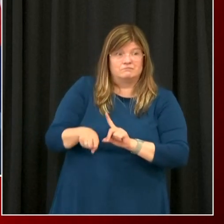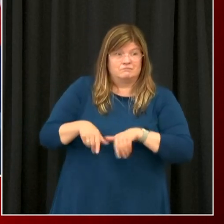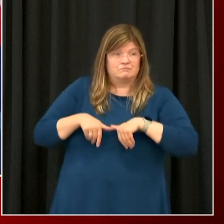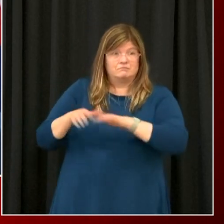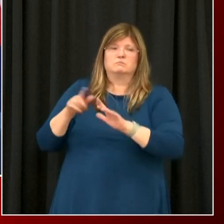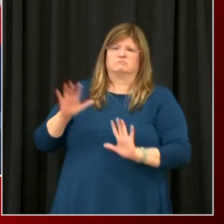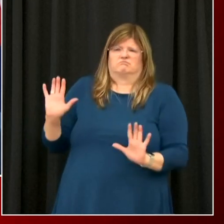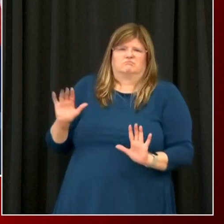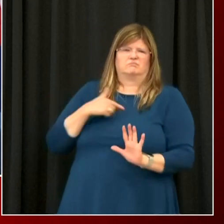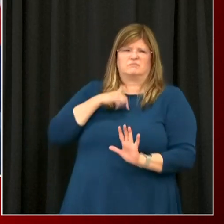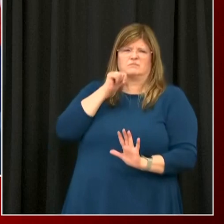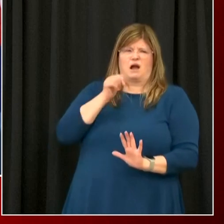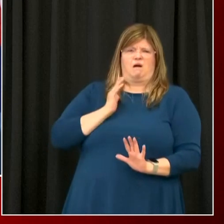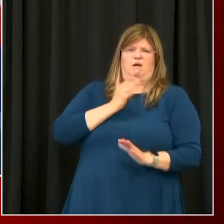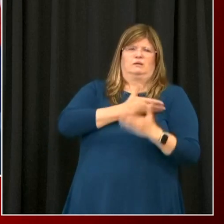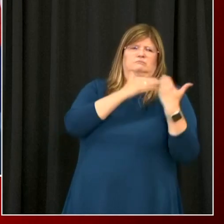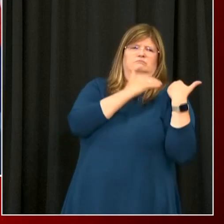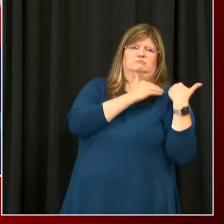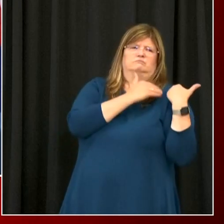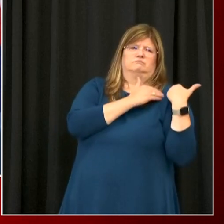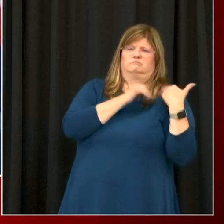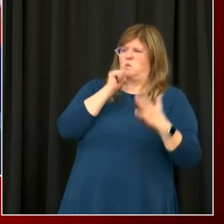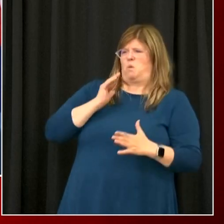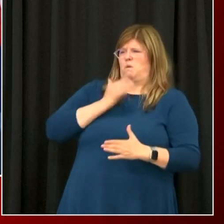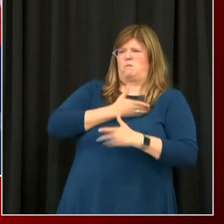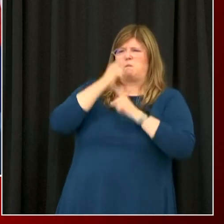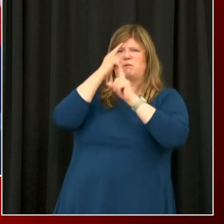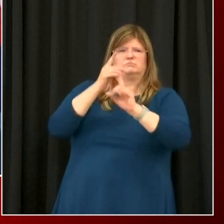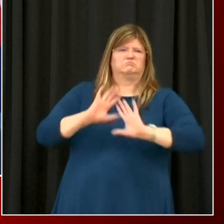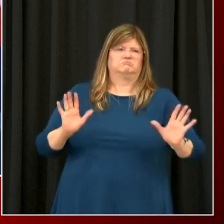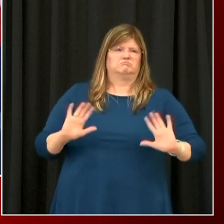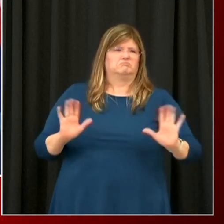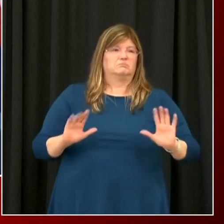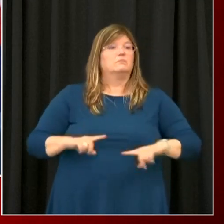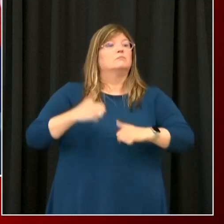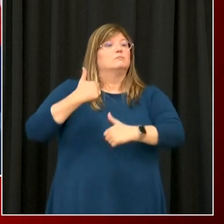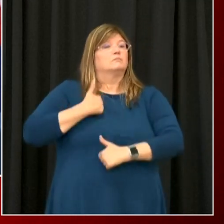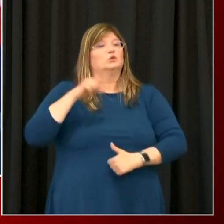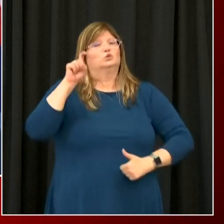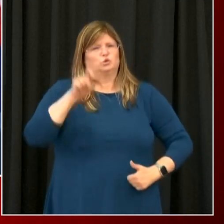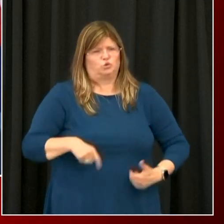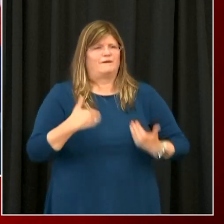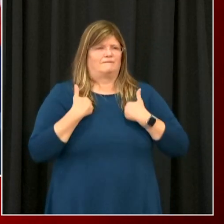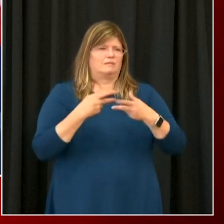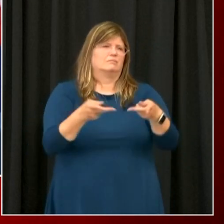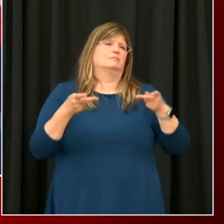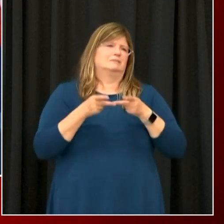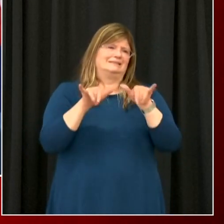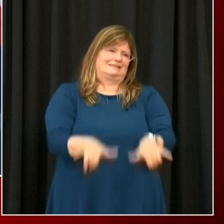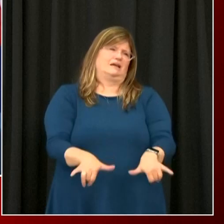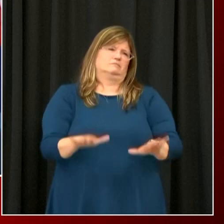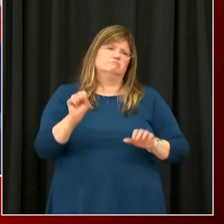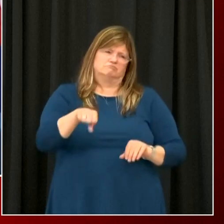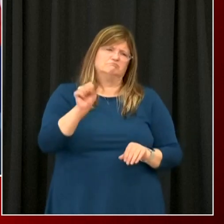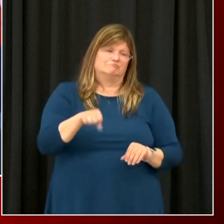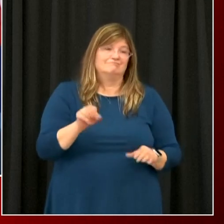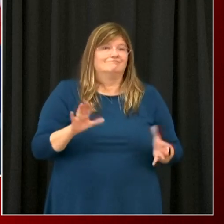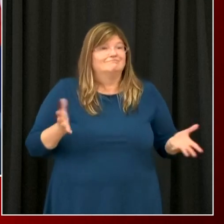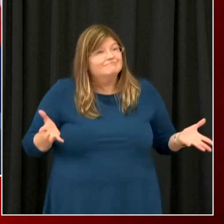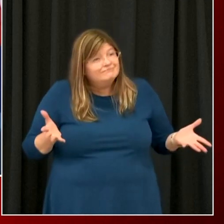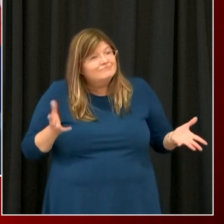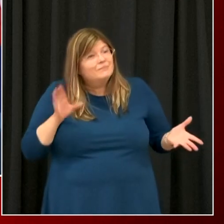our intent that these soldiers not have a place to stay. It is our intent, however, that whoever